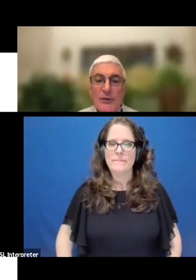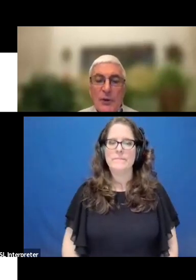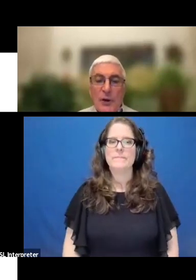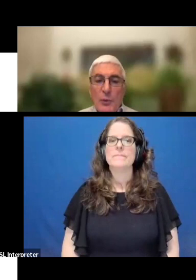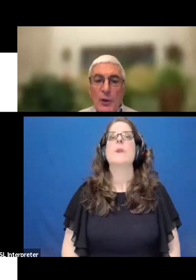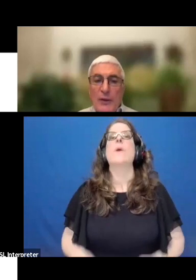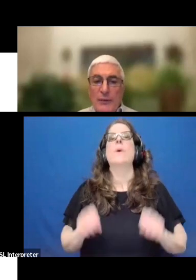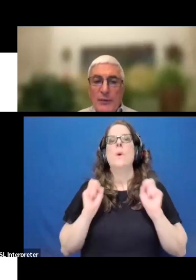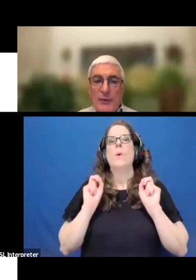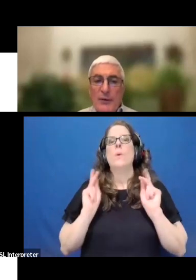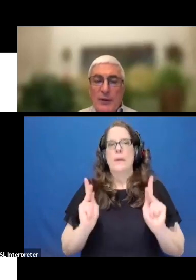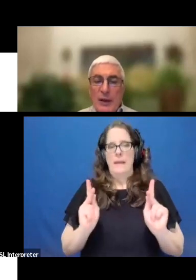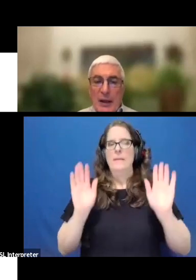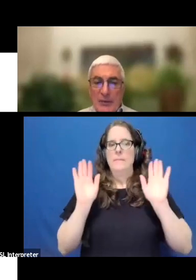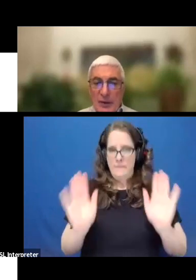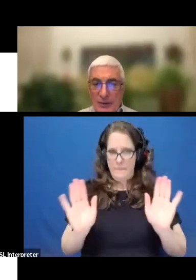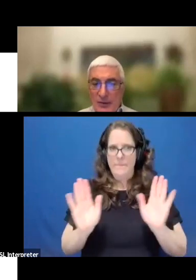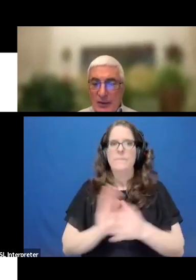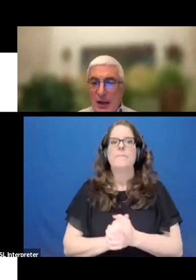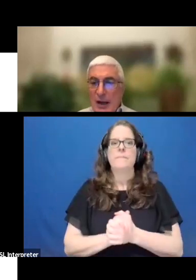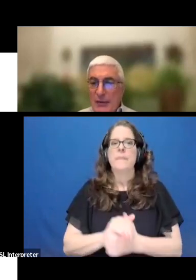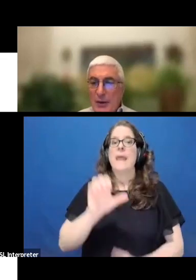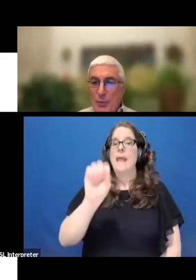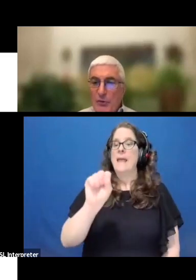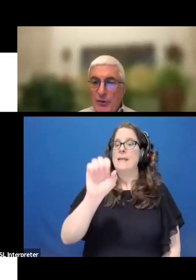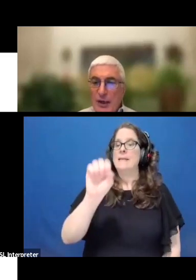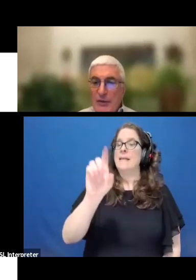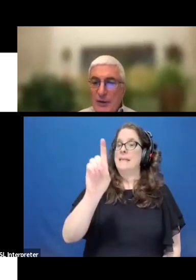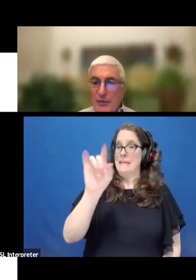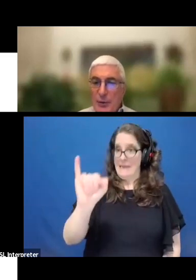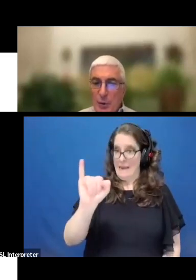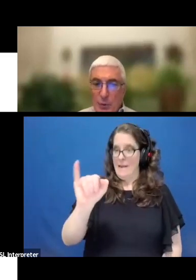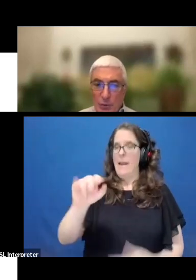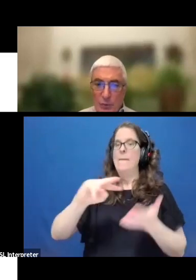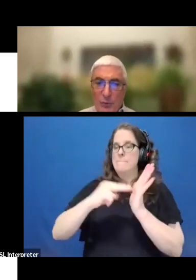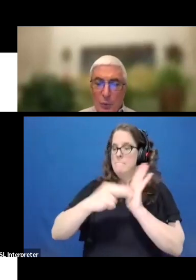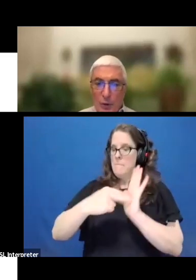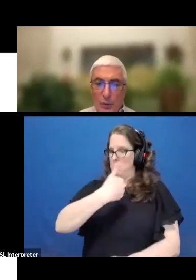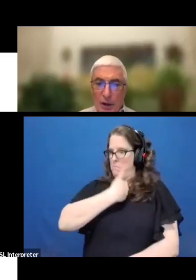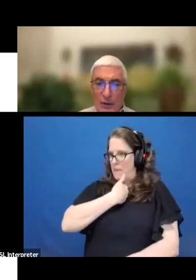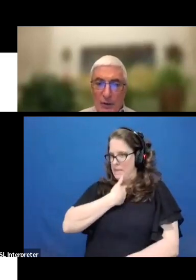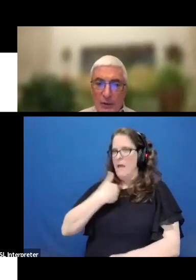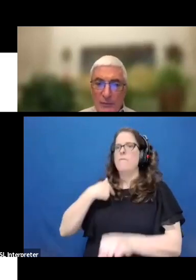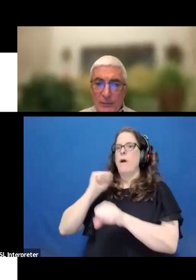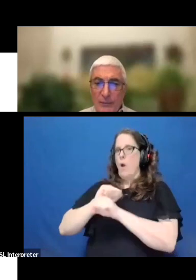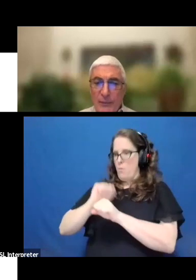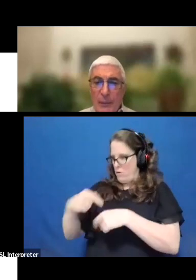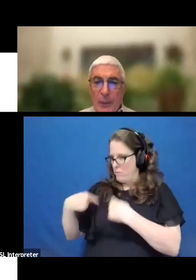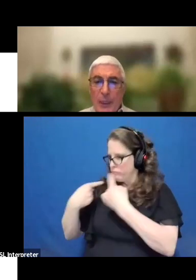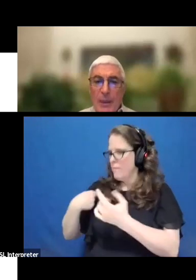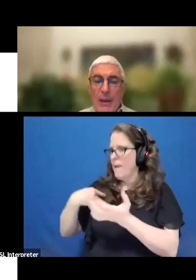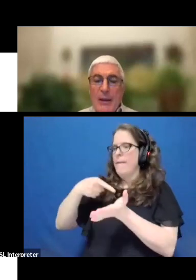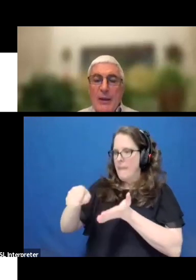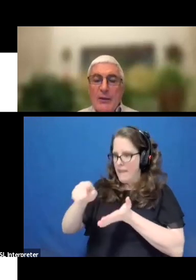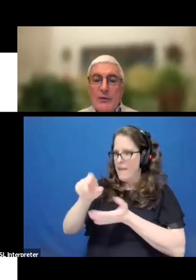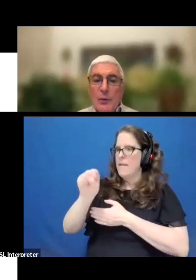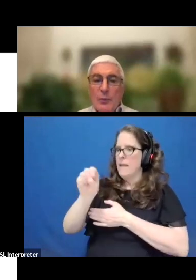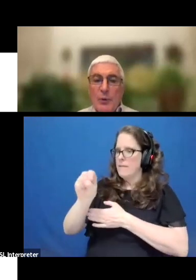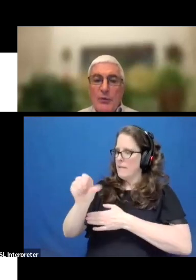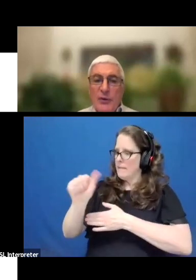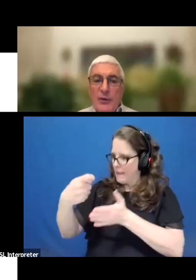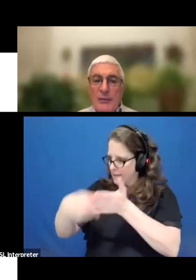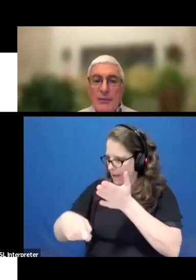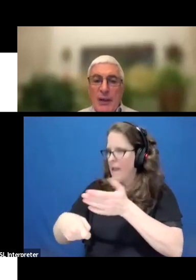So let's start with SSDI that a person gets on their own work record.